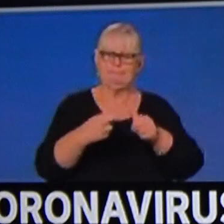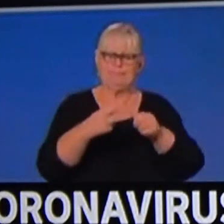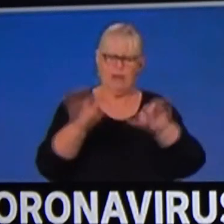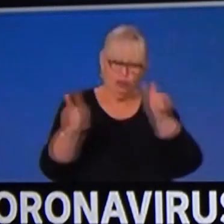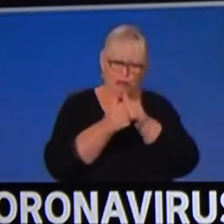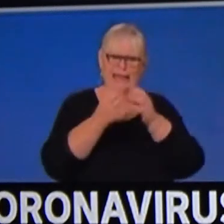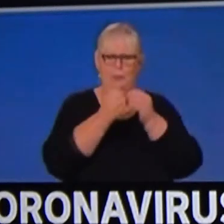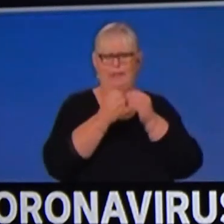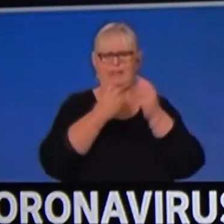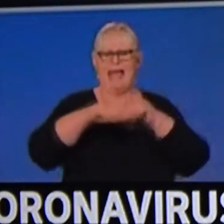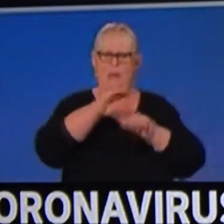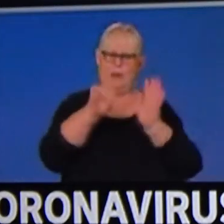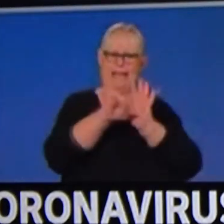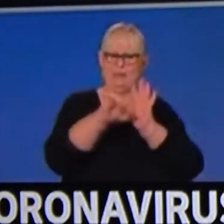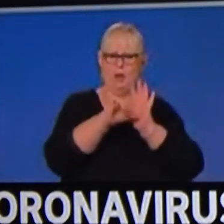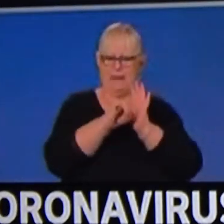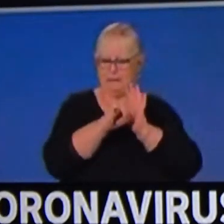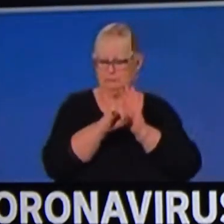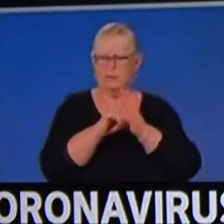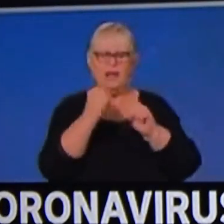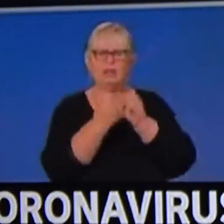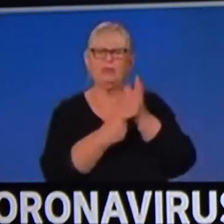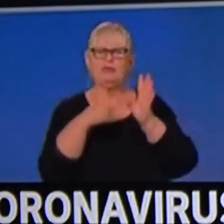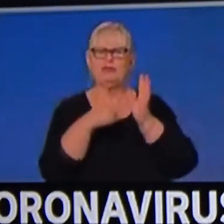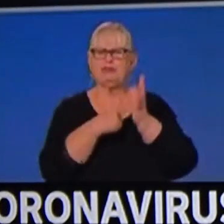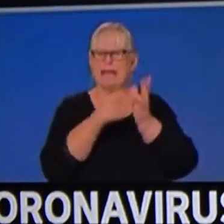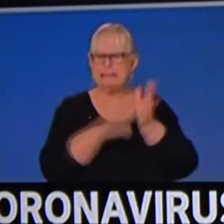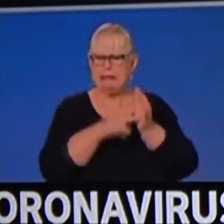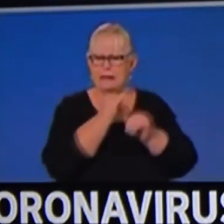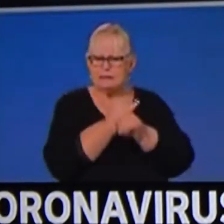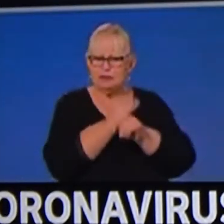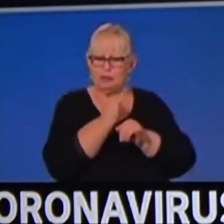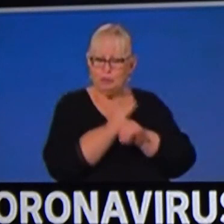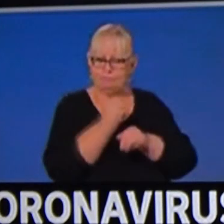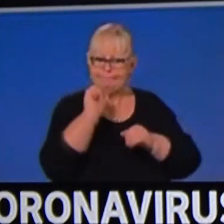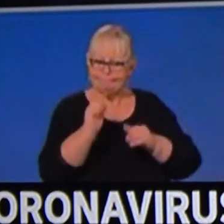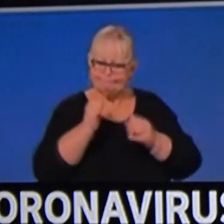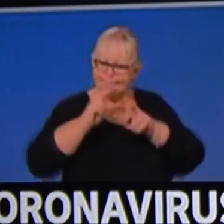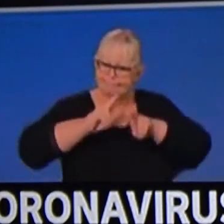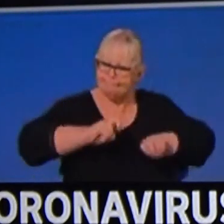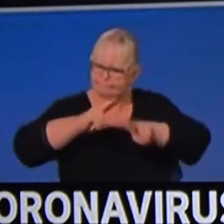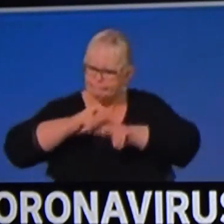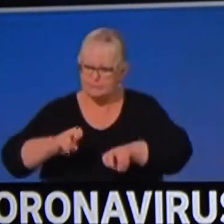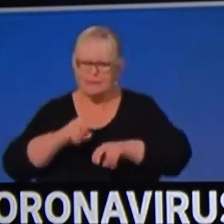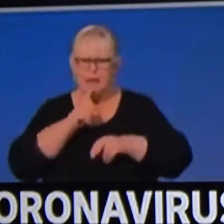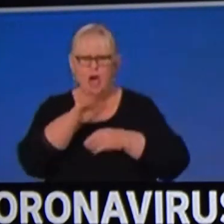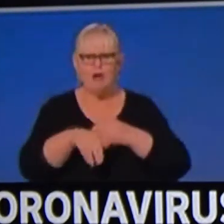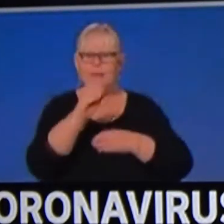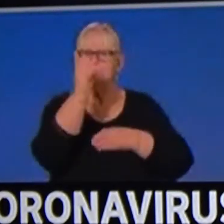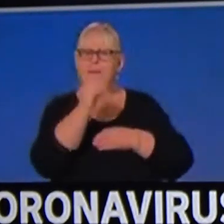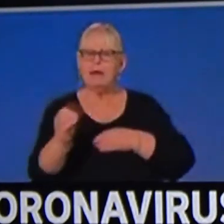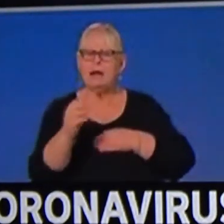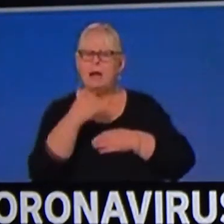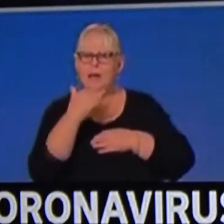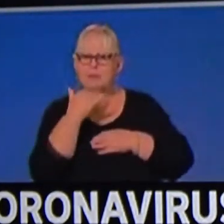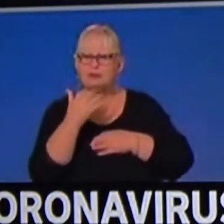And you may have seen, I think it was the Grattan Institute work that was done, which outlined as a percentage of the economy the scale